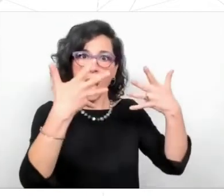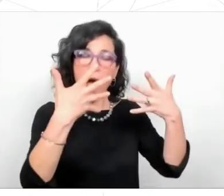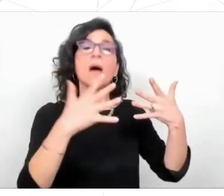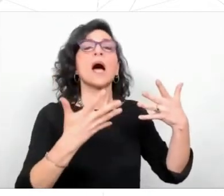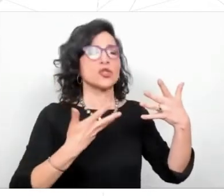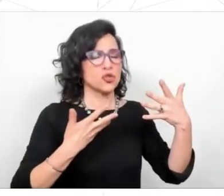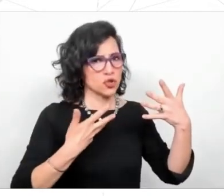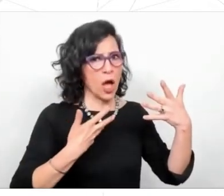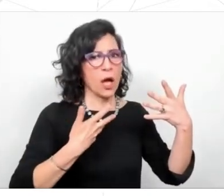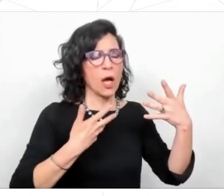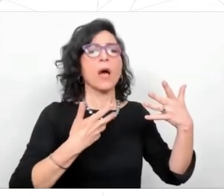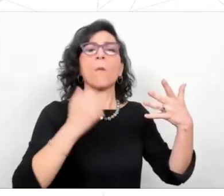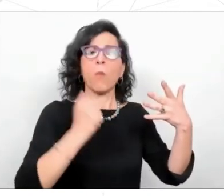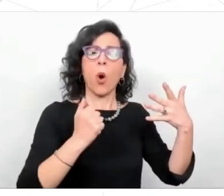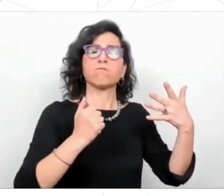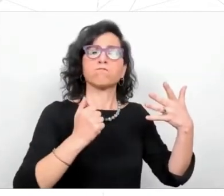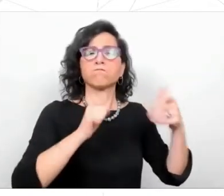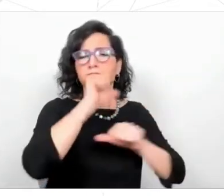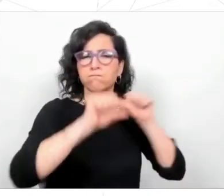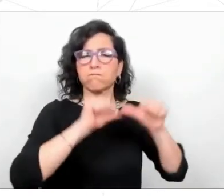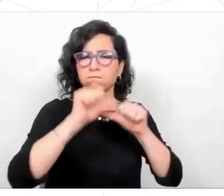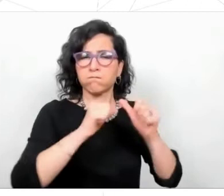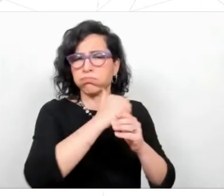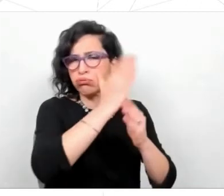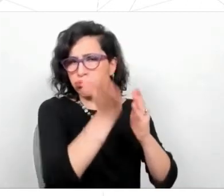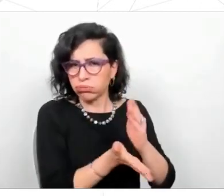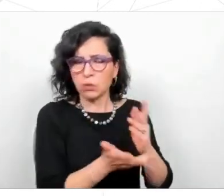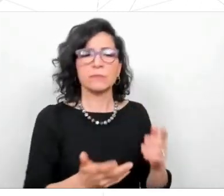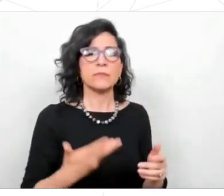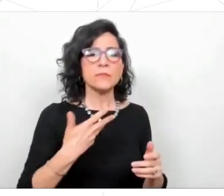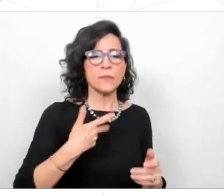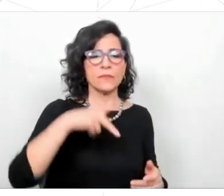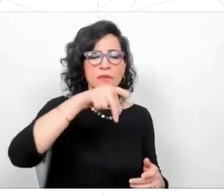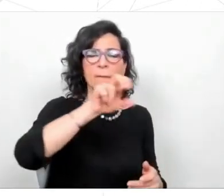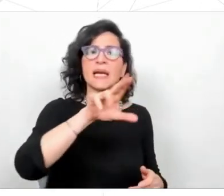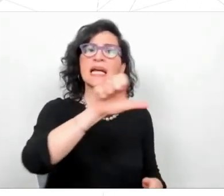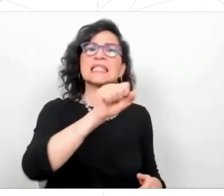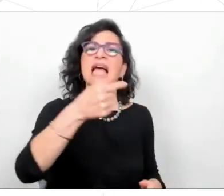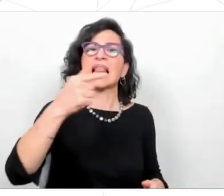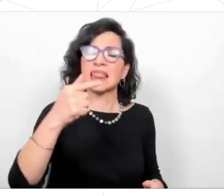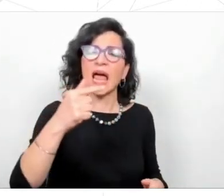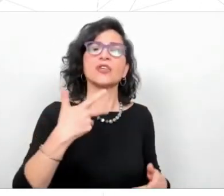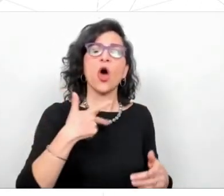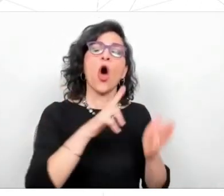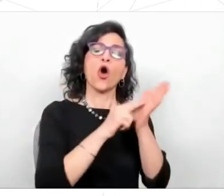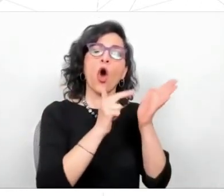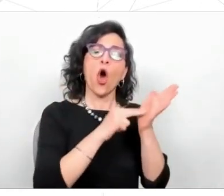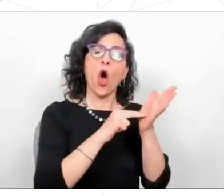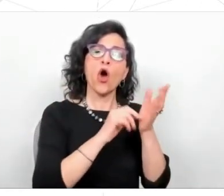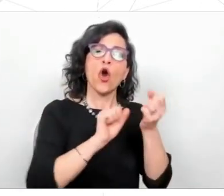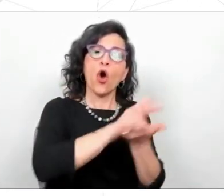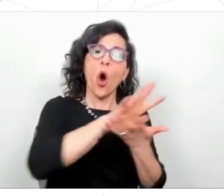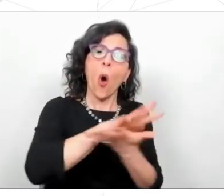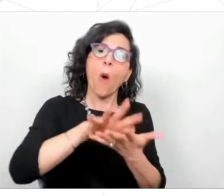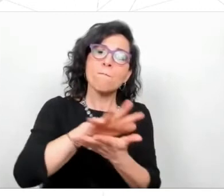there are multiple ways that you can adjust it. We have different presets as well that use different color schemes. Again, if there are certain colors that you see better